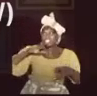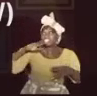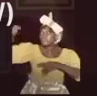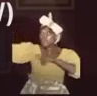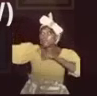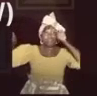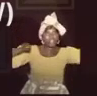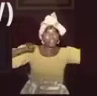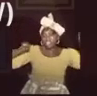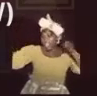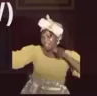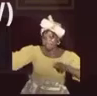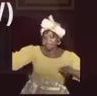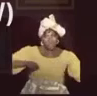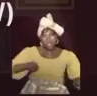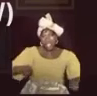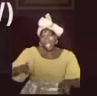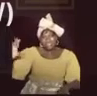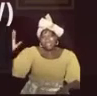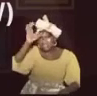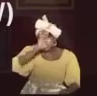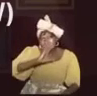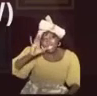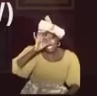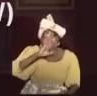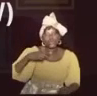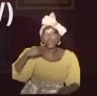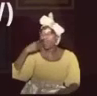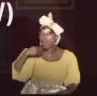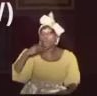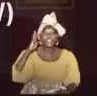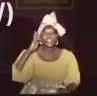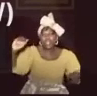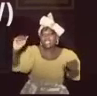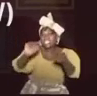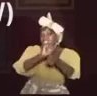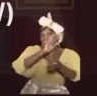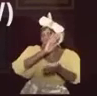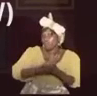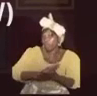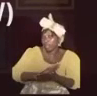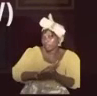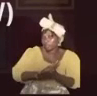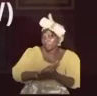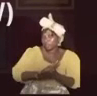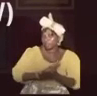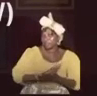the entire earth, seeking whom he may devour.